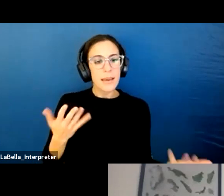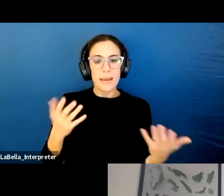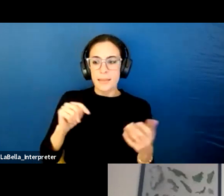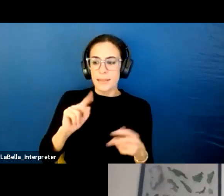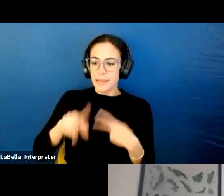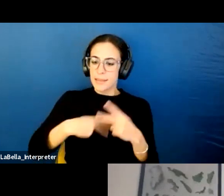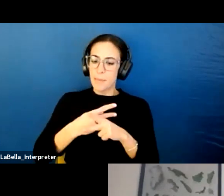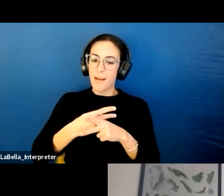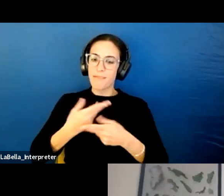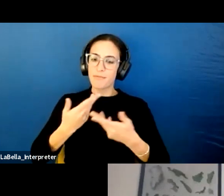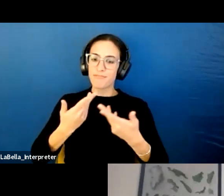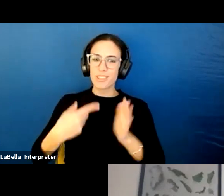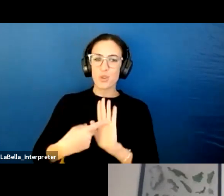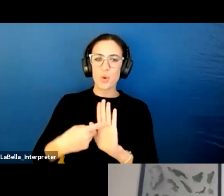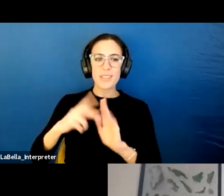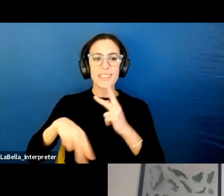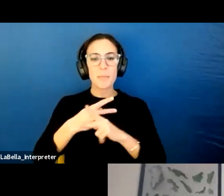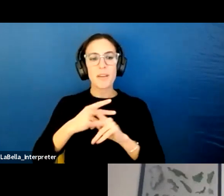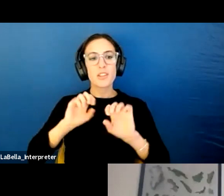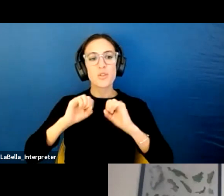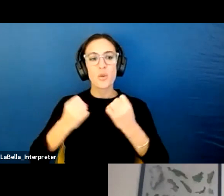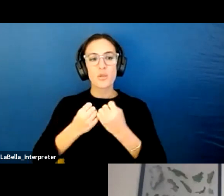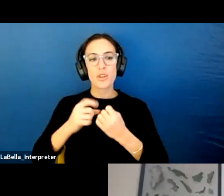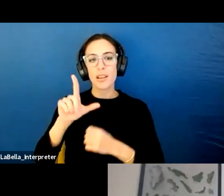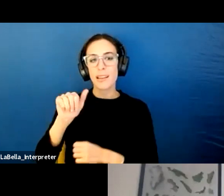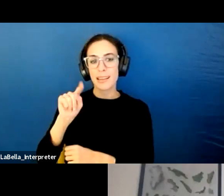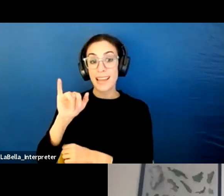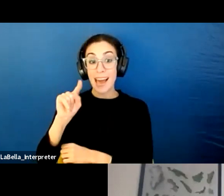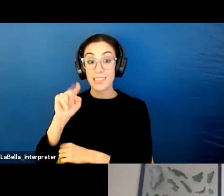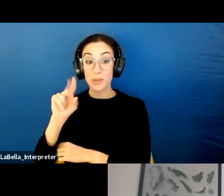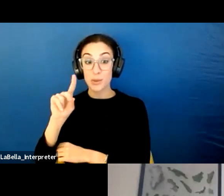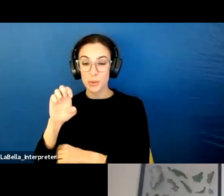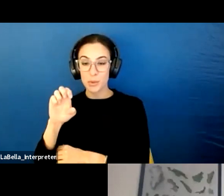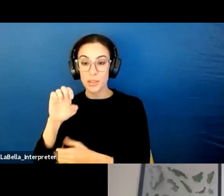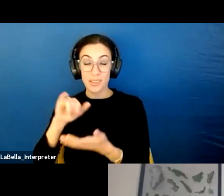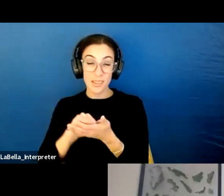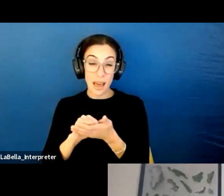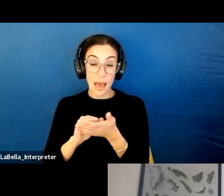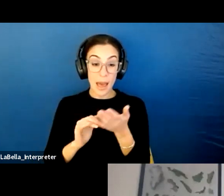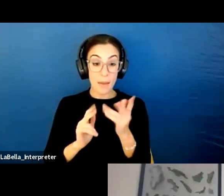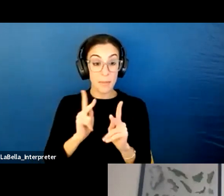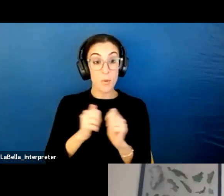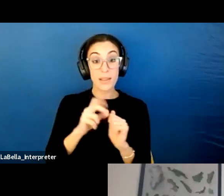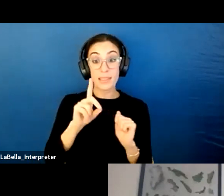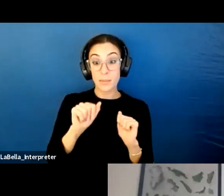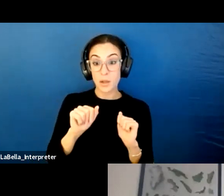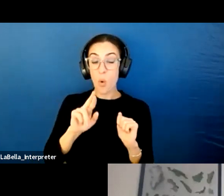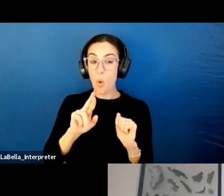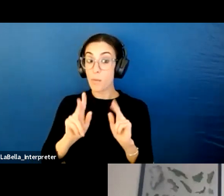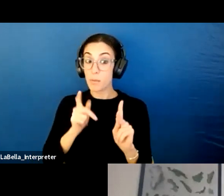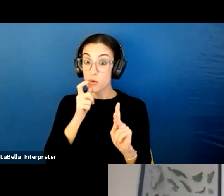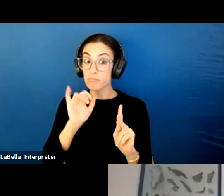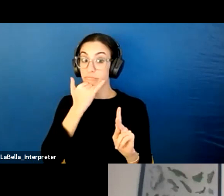social attitude that disabled people, or sometimes people that are mistakenly regarded as disabled, if